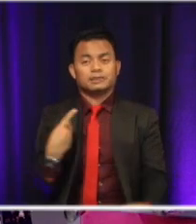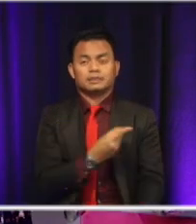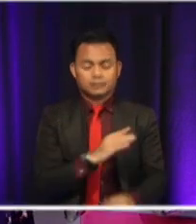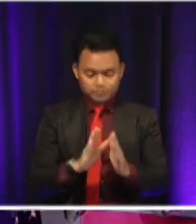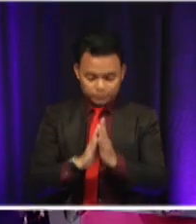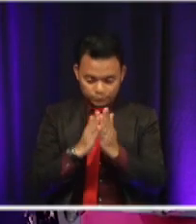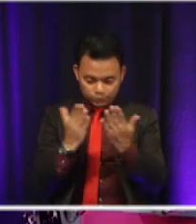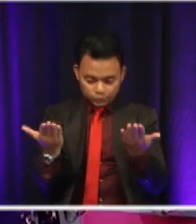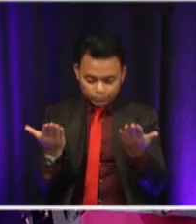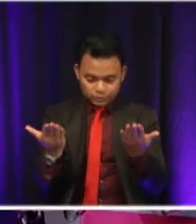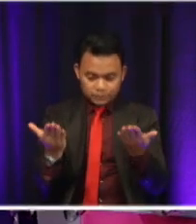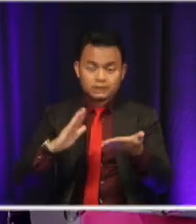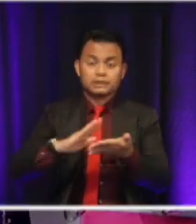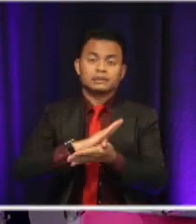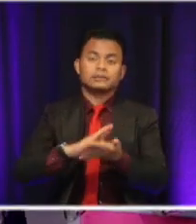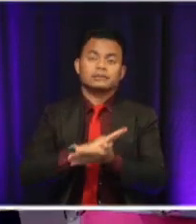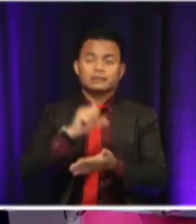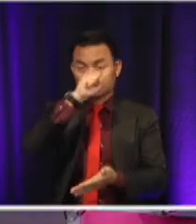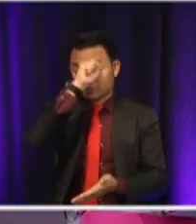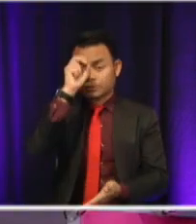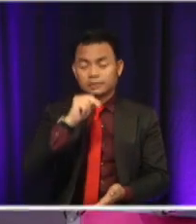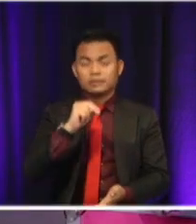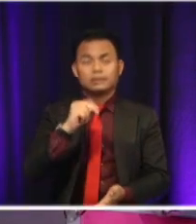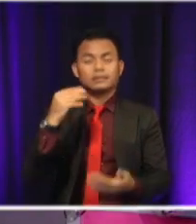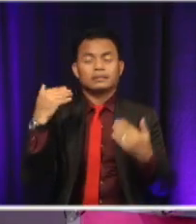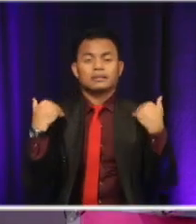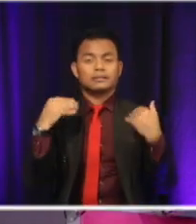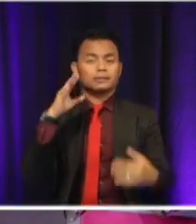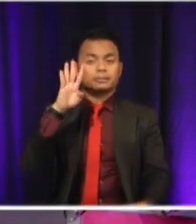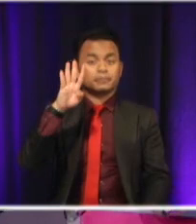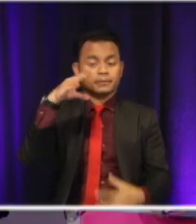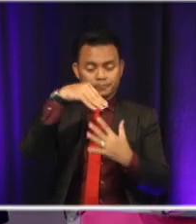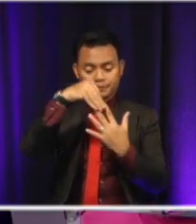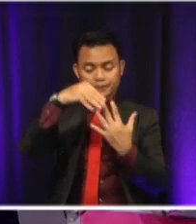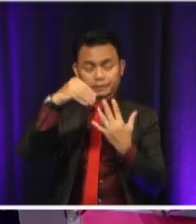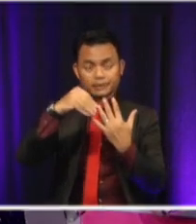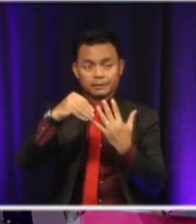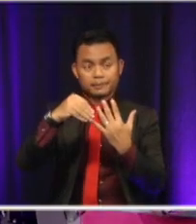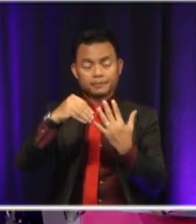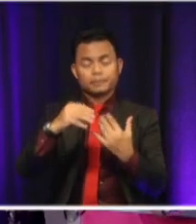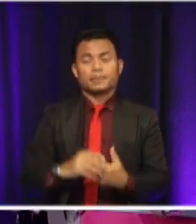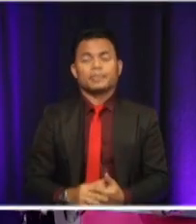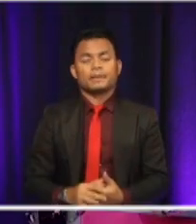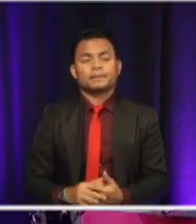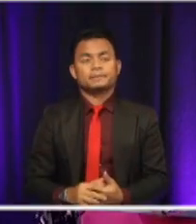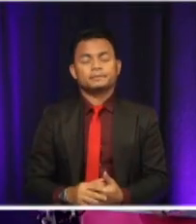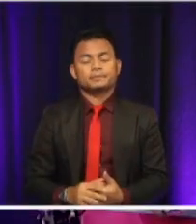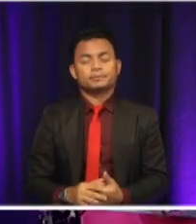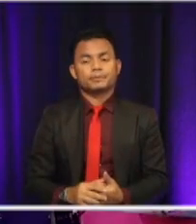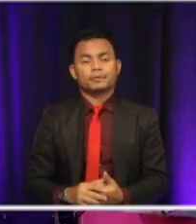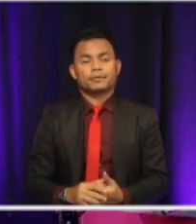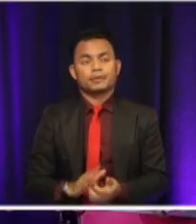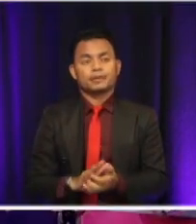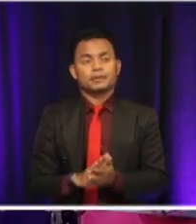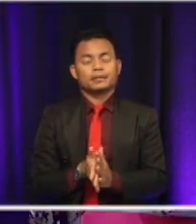are going to be 4 options. They would have perhaps finished their prose, they would have perhaps